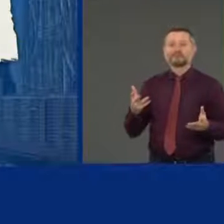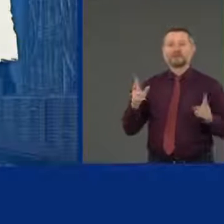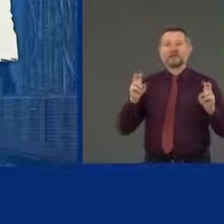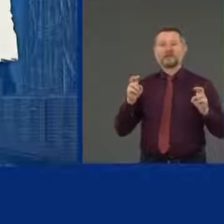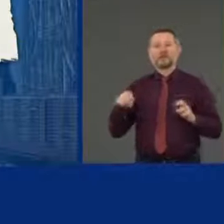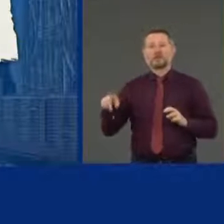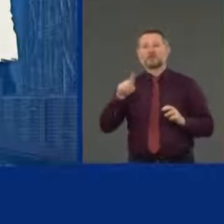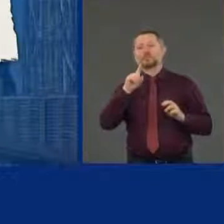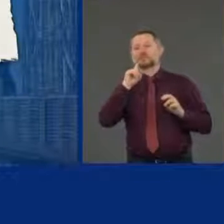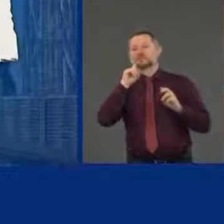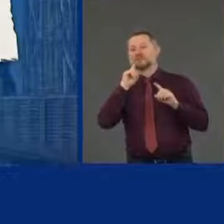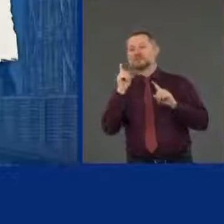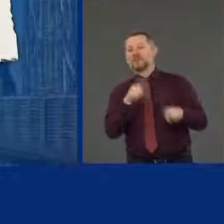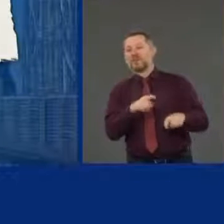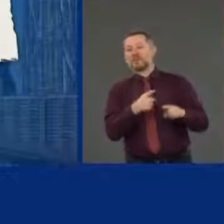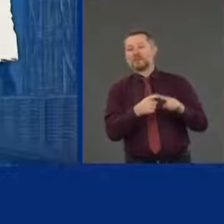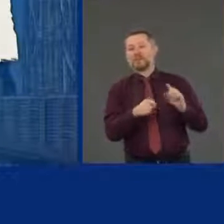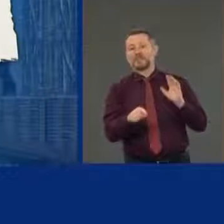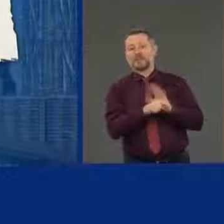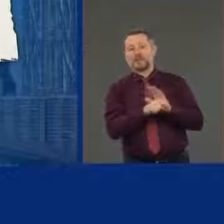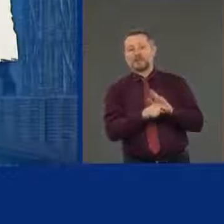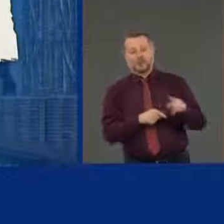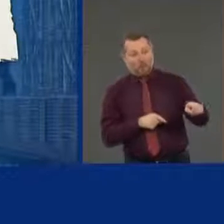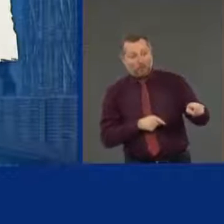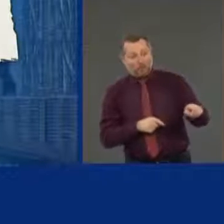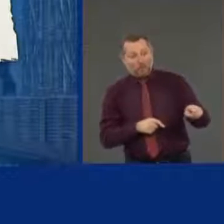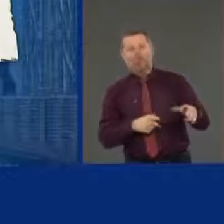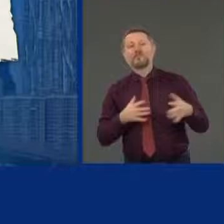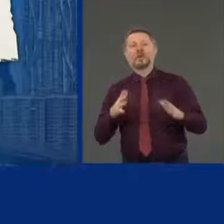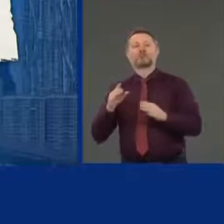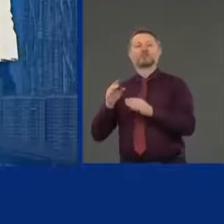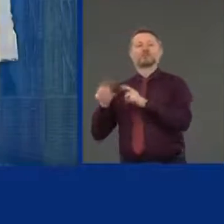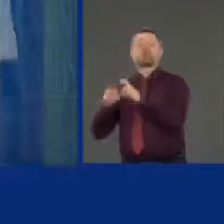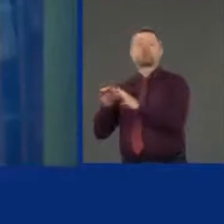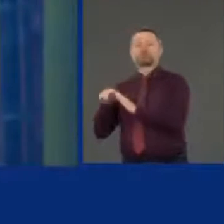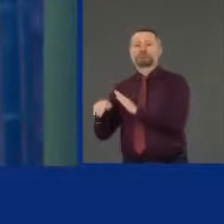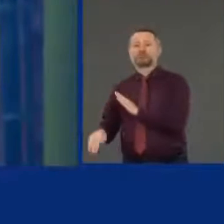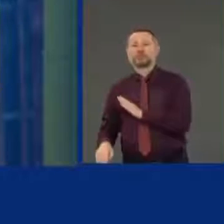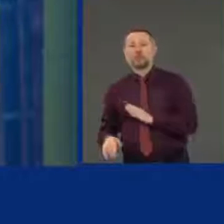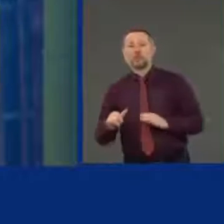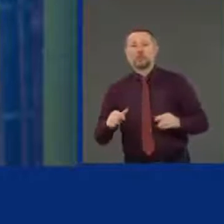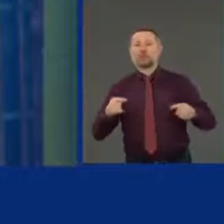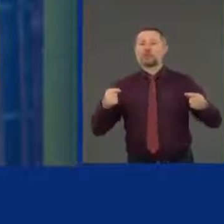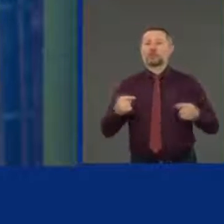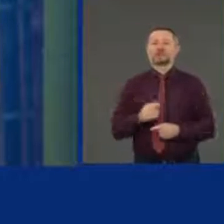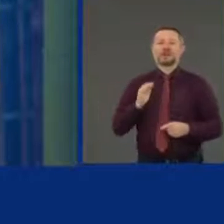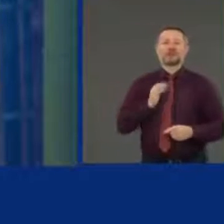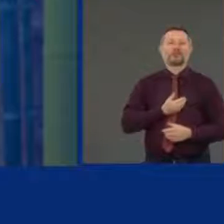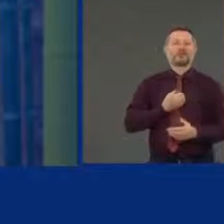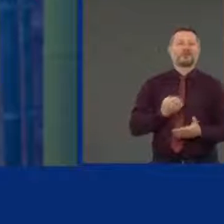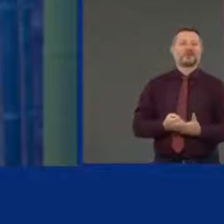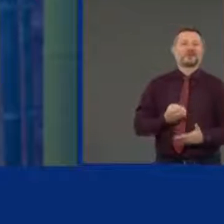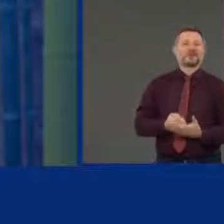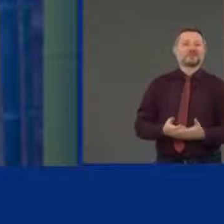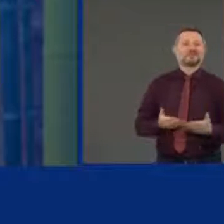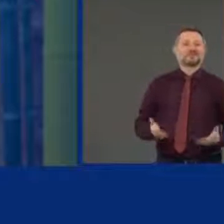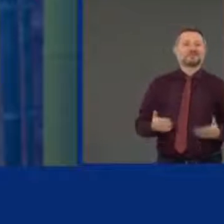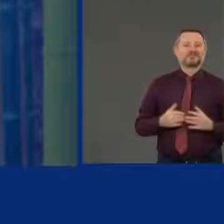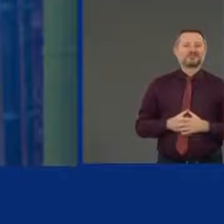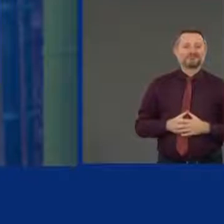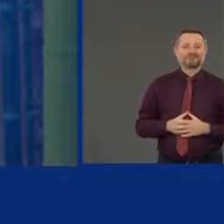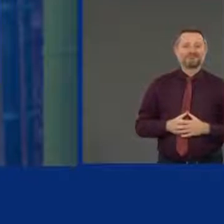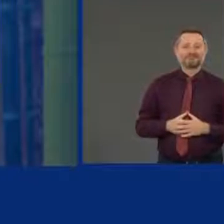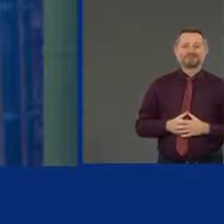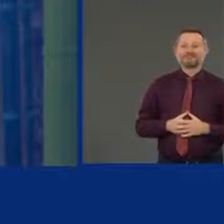responds in the negative. And that actually hurts the economy, right? From a